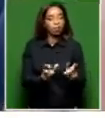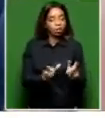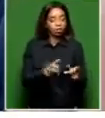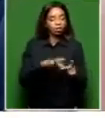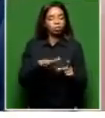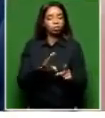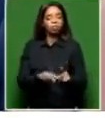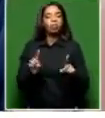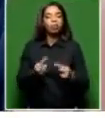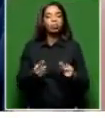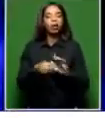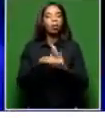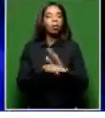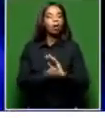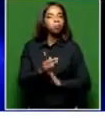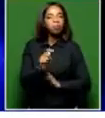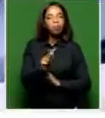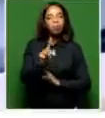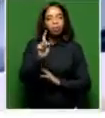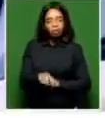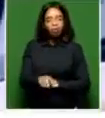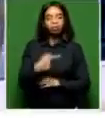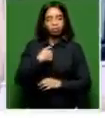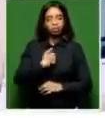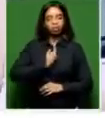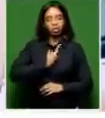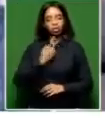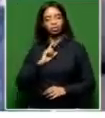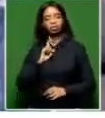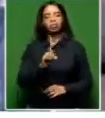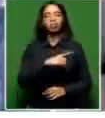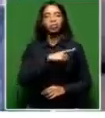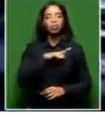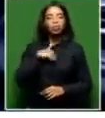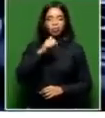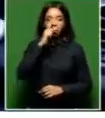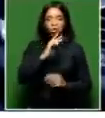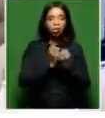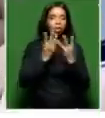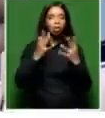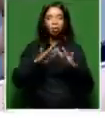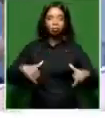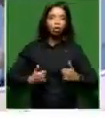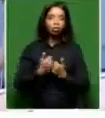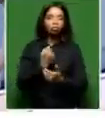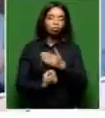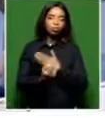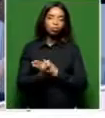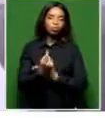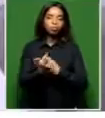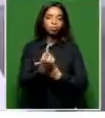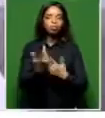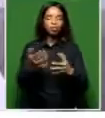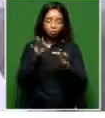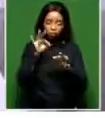actually keep guys like myself out there, because there's a lot of talent in South Africa in terms of this specific genre